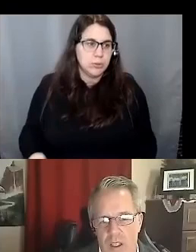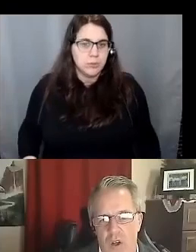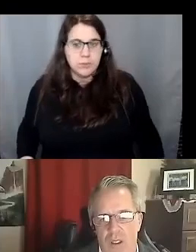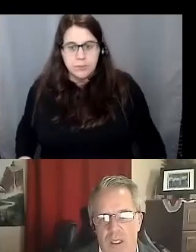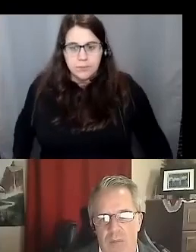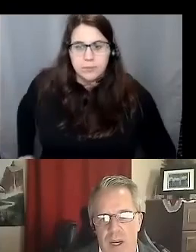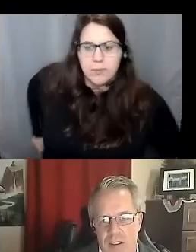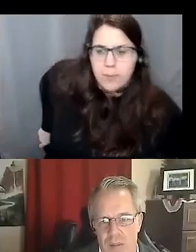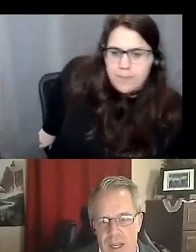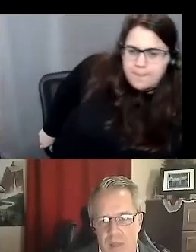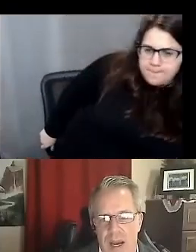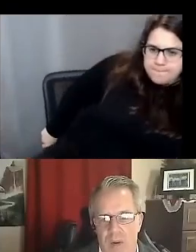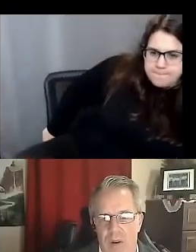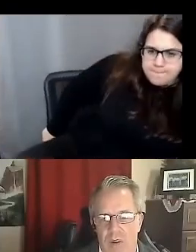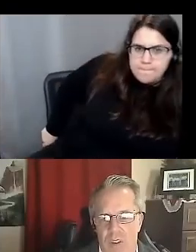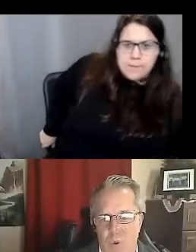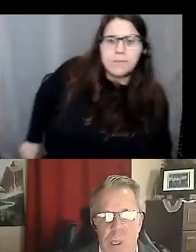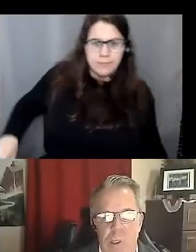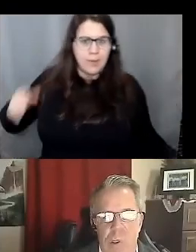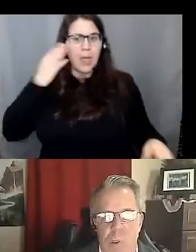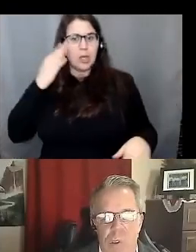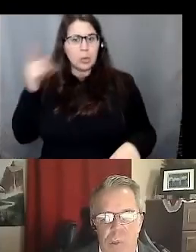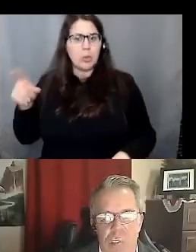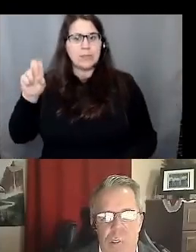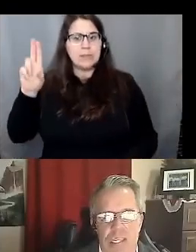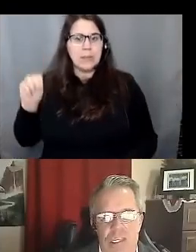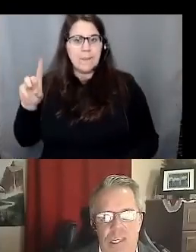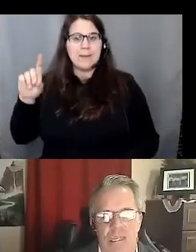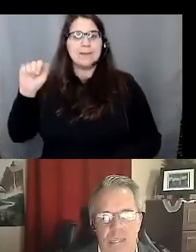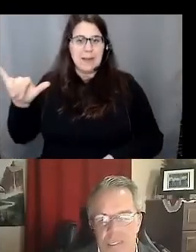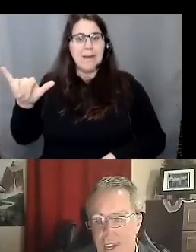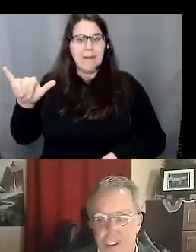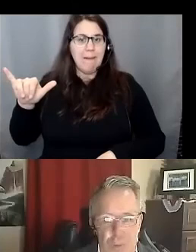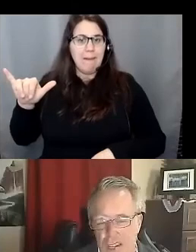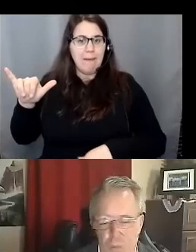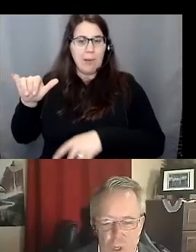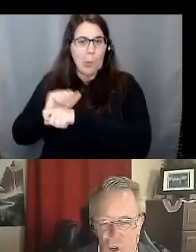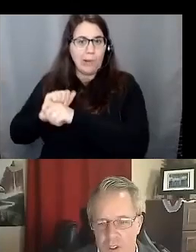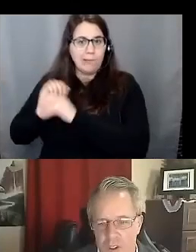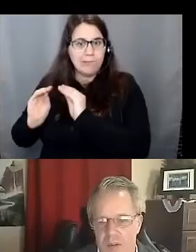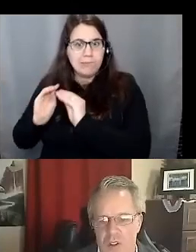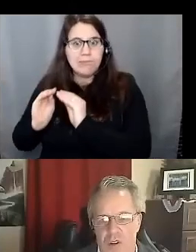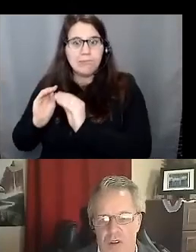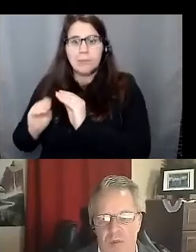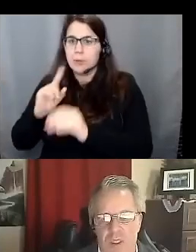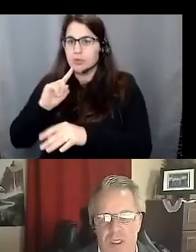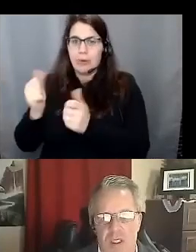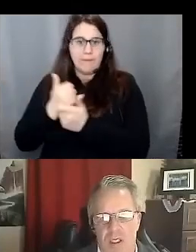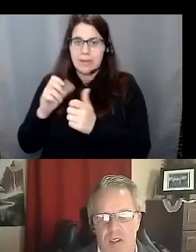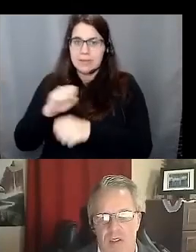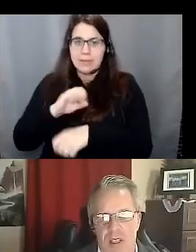on currently by Someday in the background to see what they can do to make sure that's as fast as possible at all times. So there is